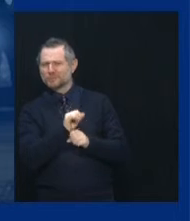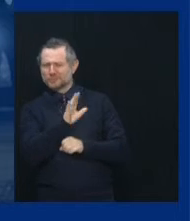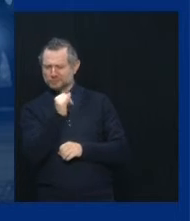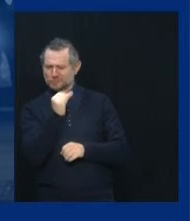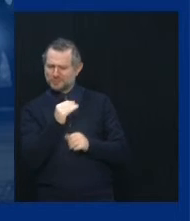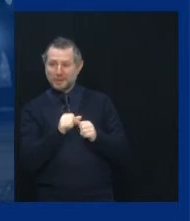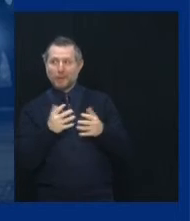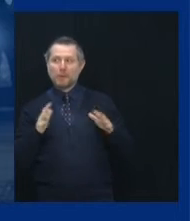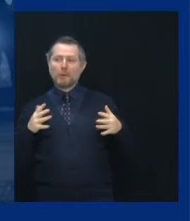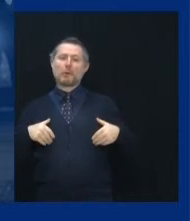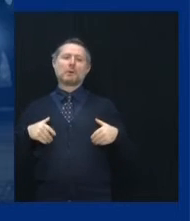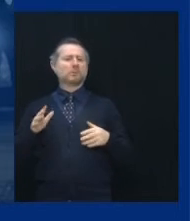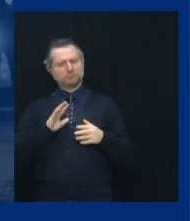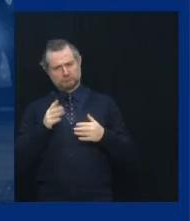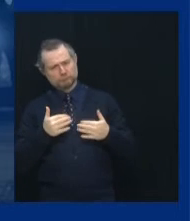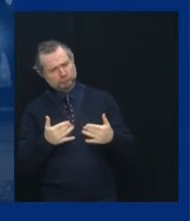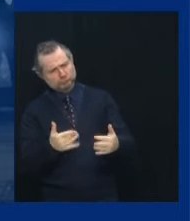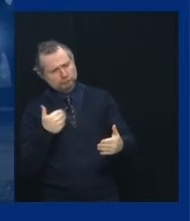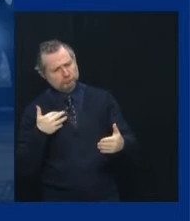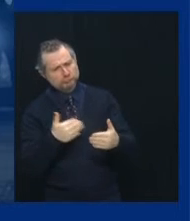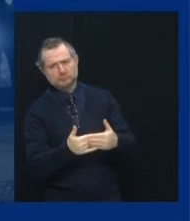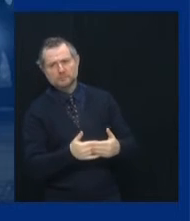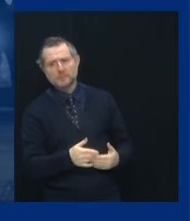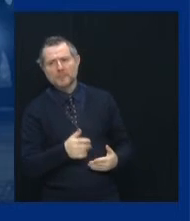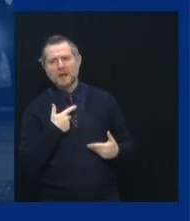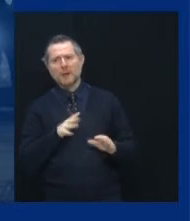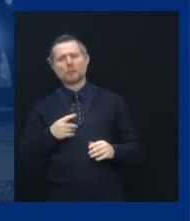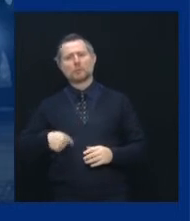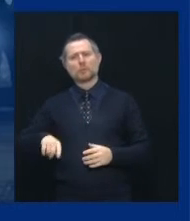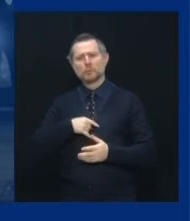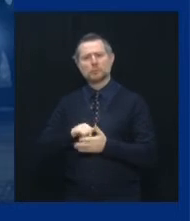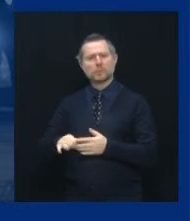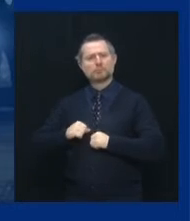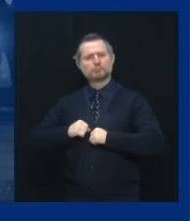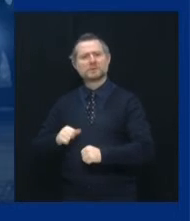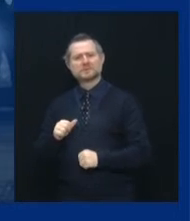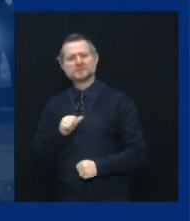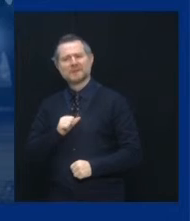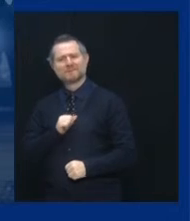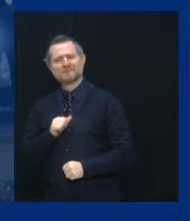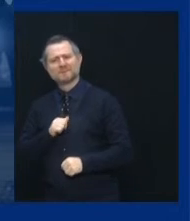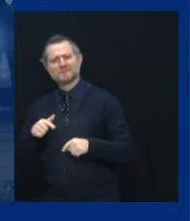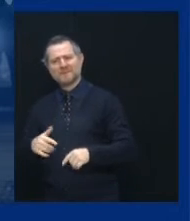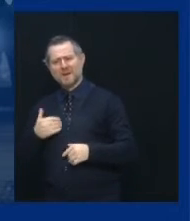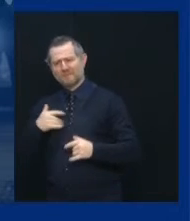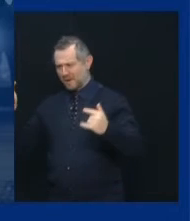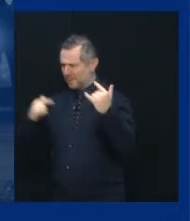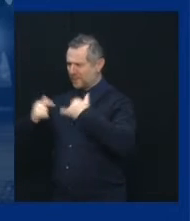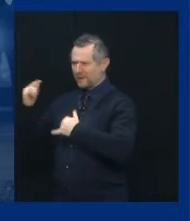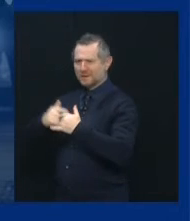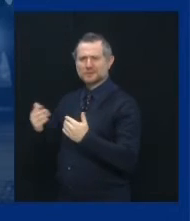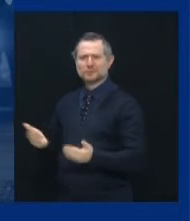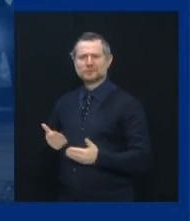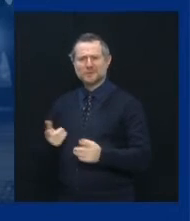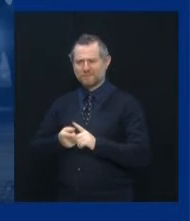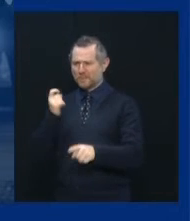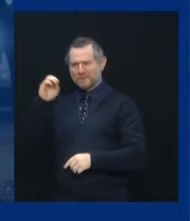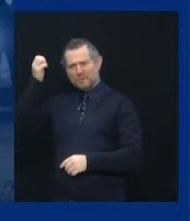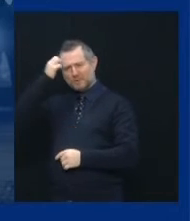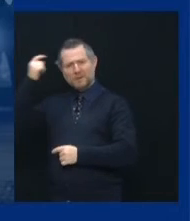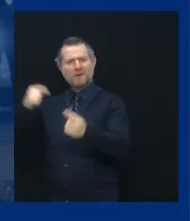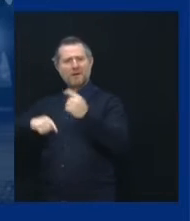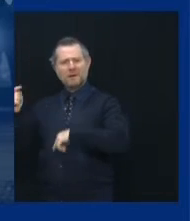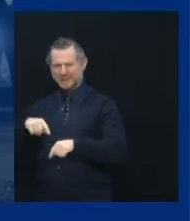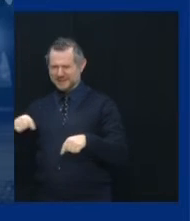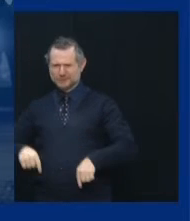New Yorkers protect themselves. We have the airports here. The flights from Europe come here. They come to